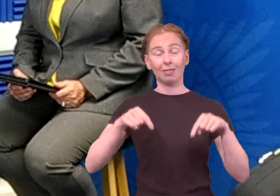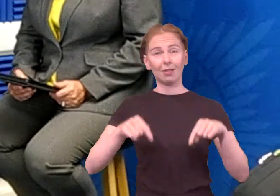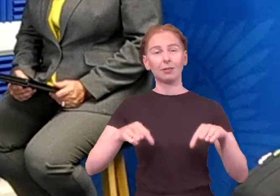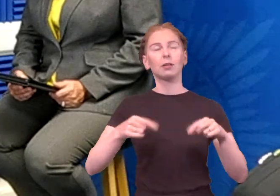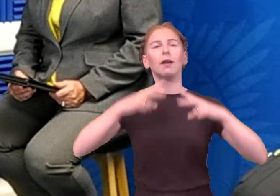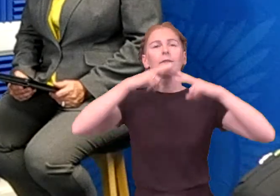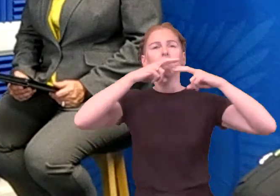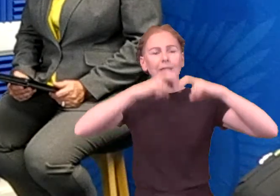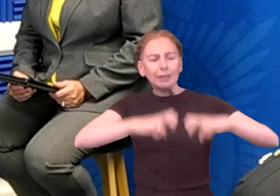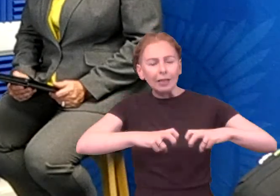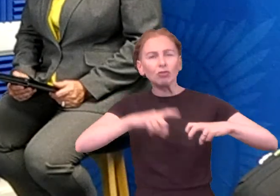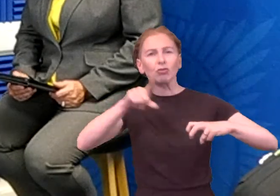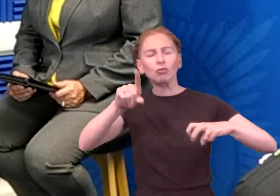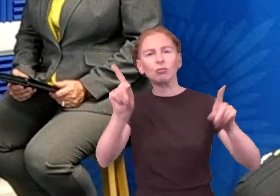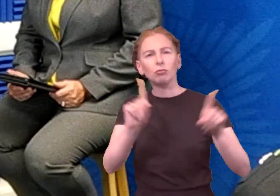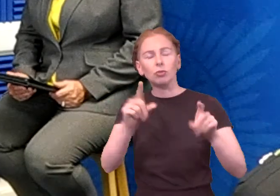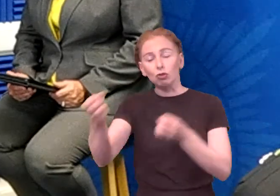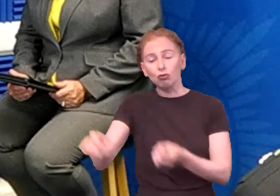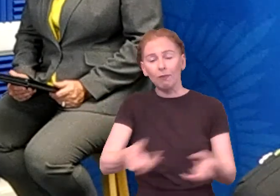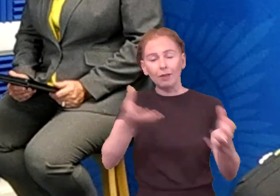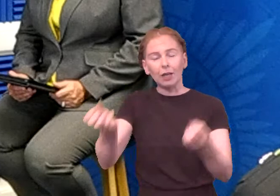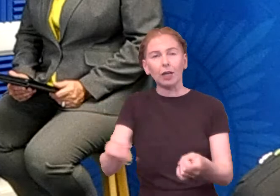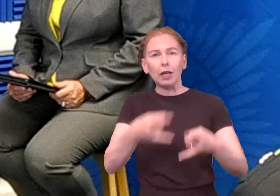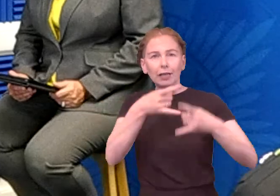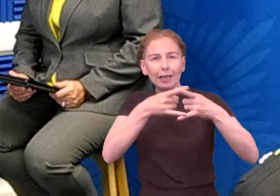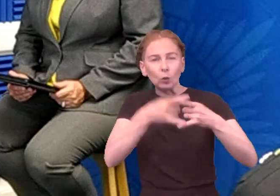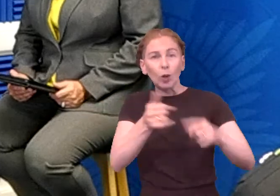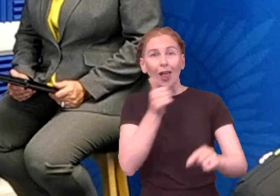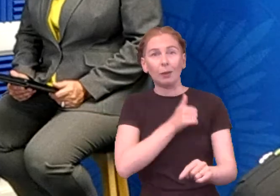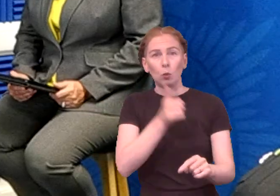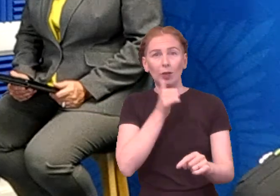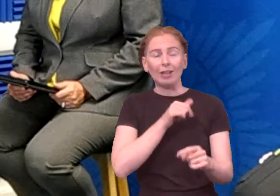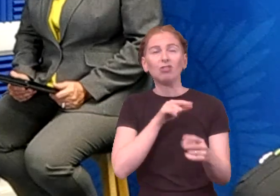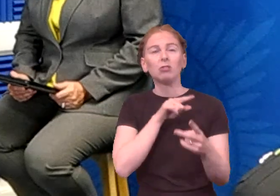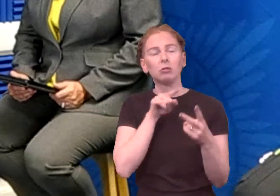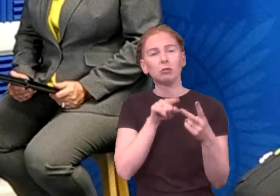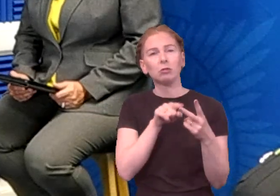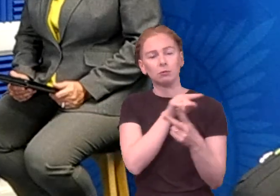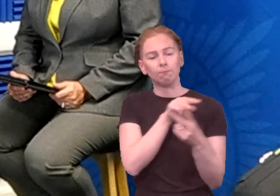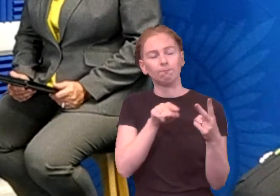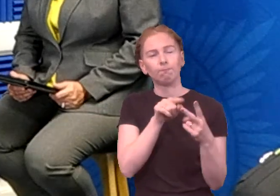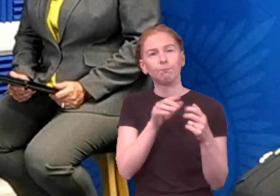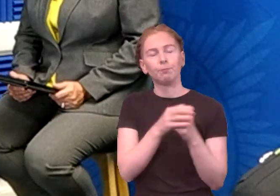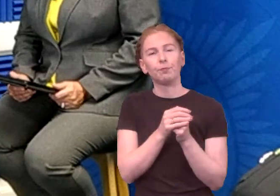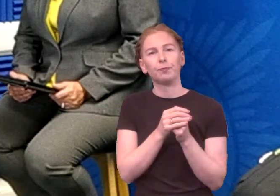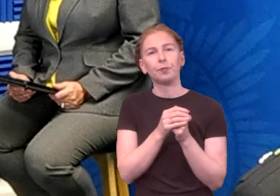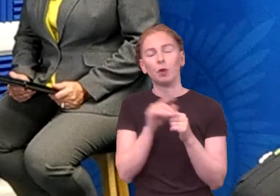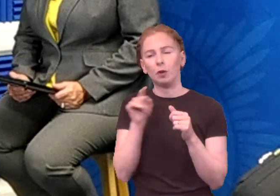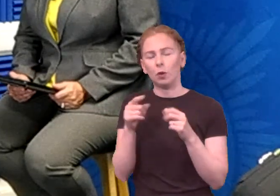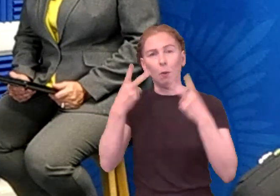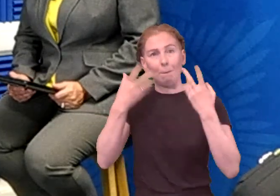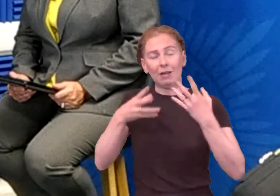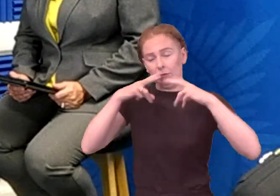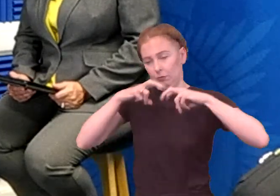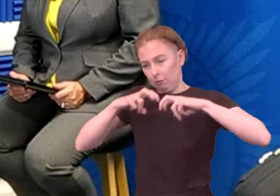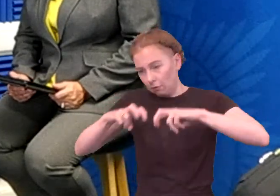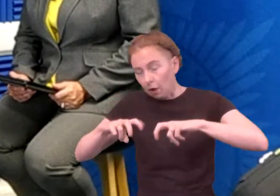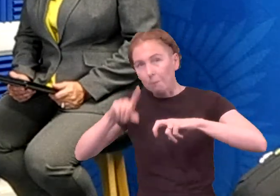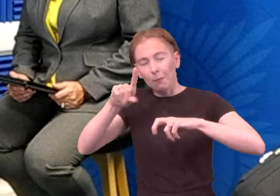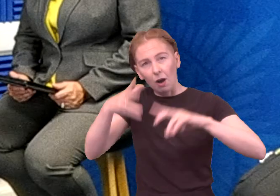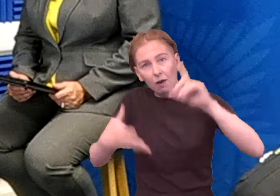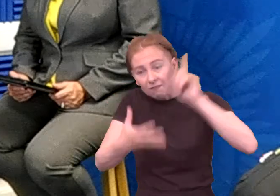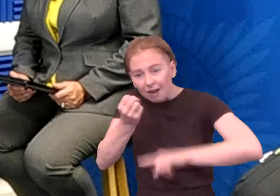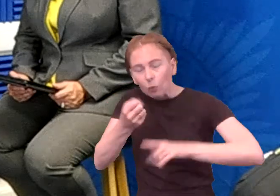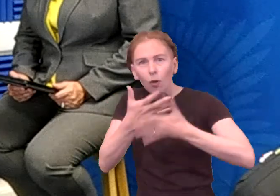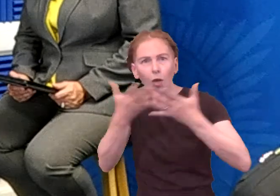into trafficking, sexual exploitation, and it's led on to a multitude of other offences: